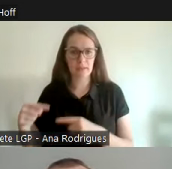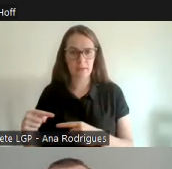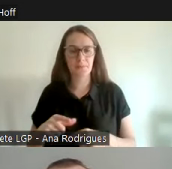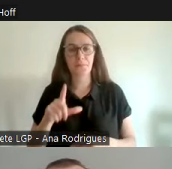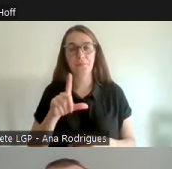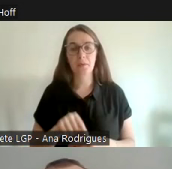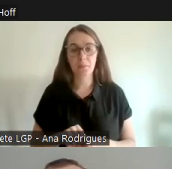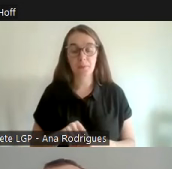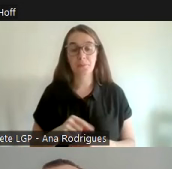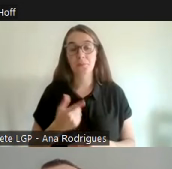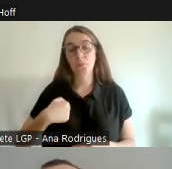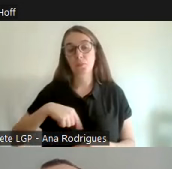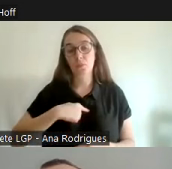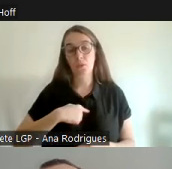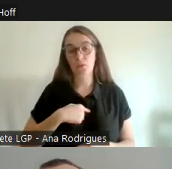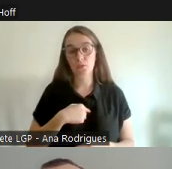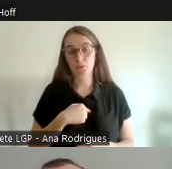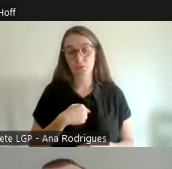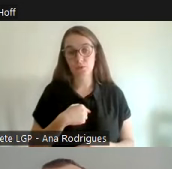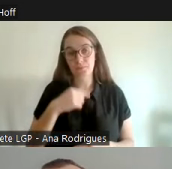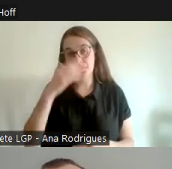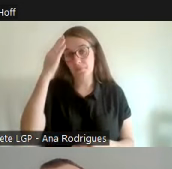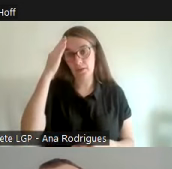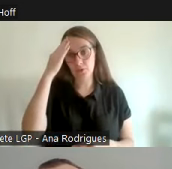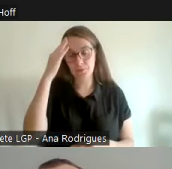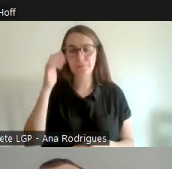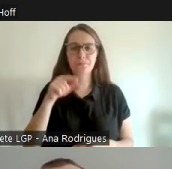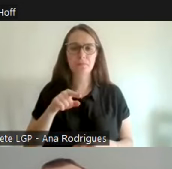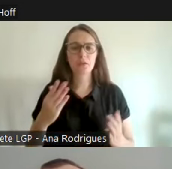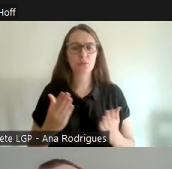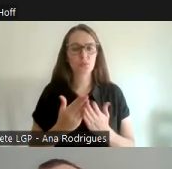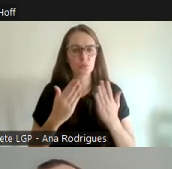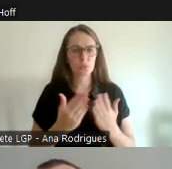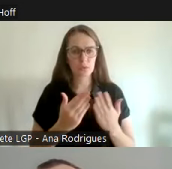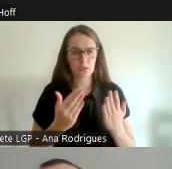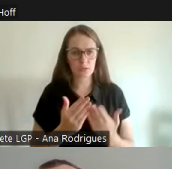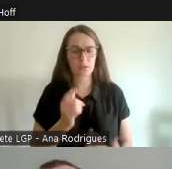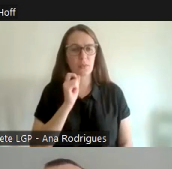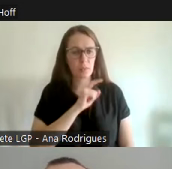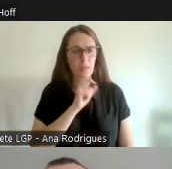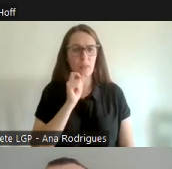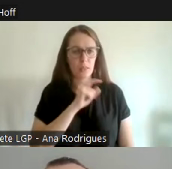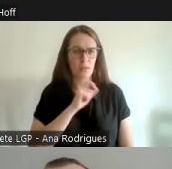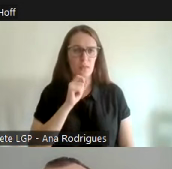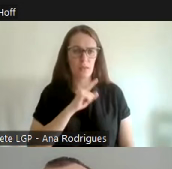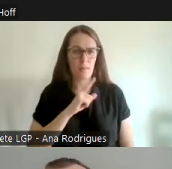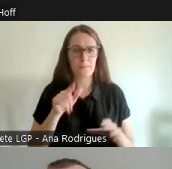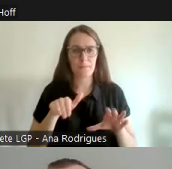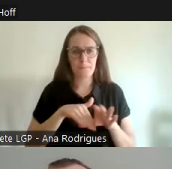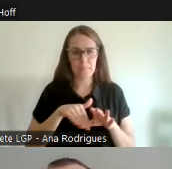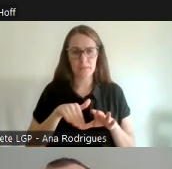We think that the students are able to participate in the university life to